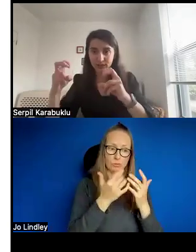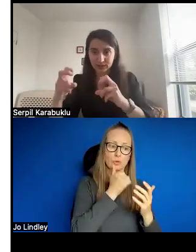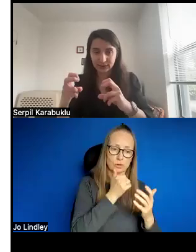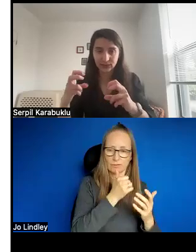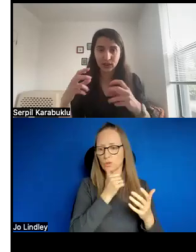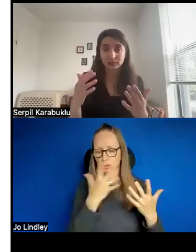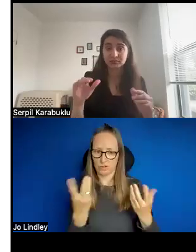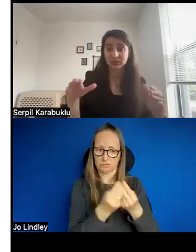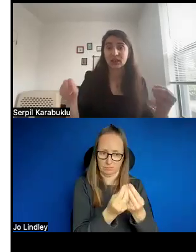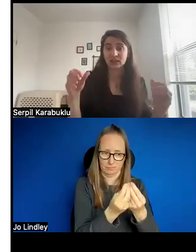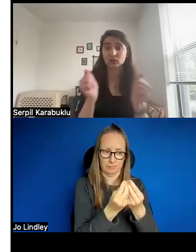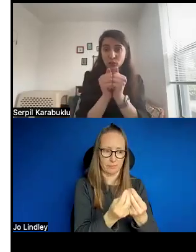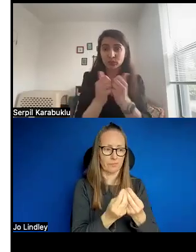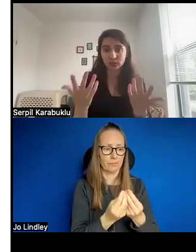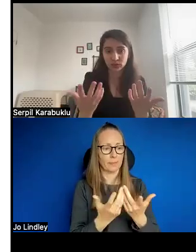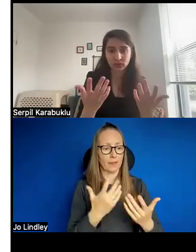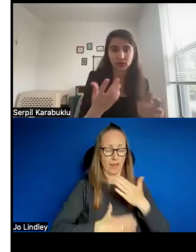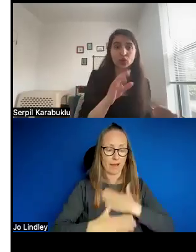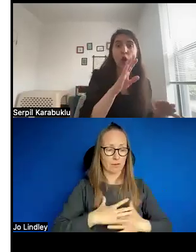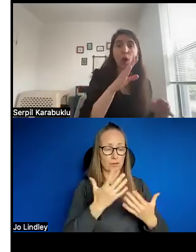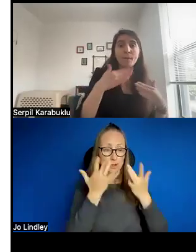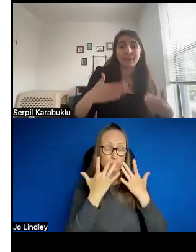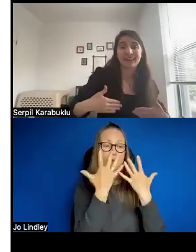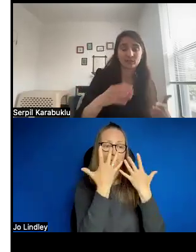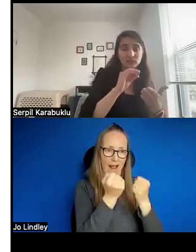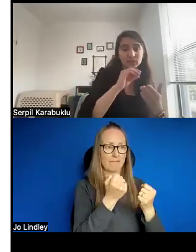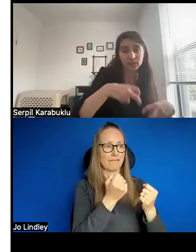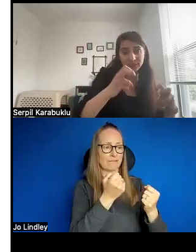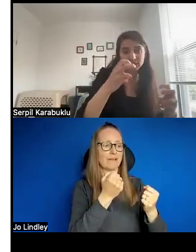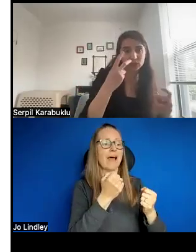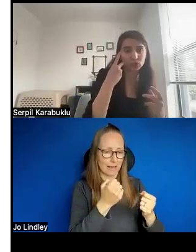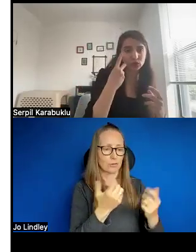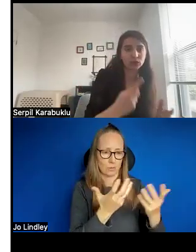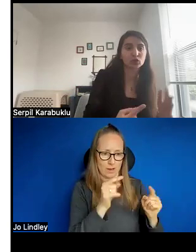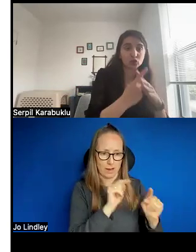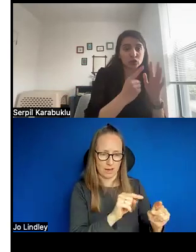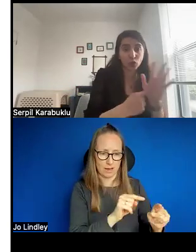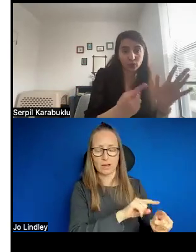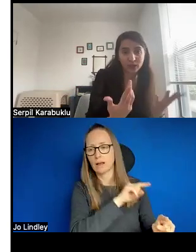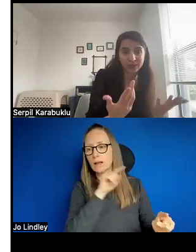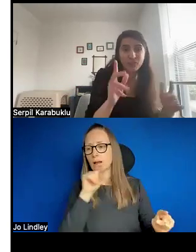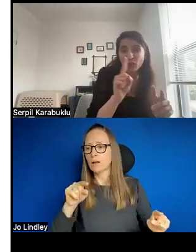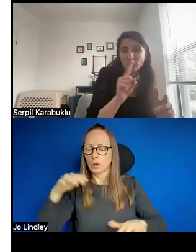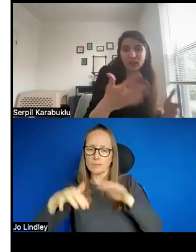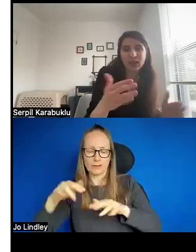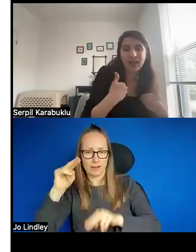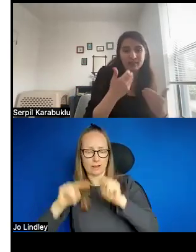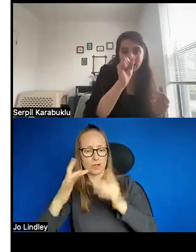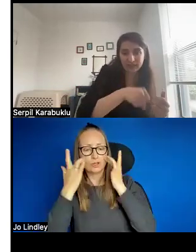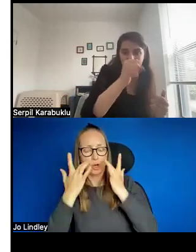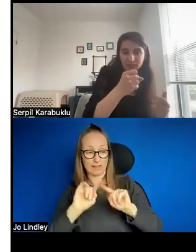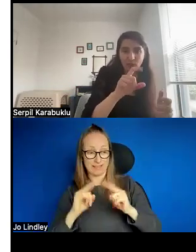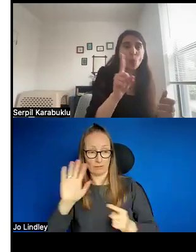analysis showed us where we have the head nods. Computational analysis showed us what differences we see in these head